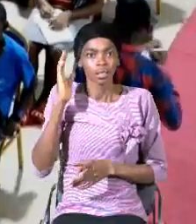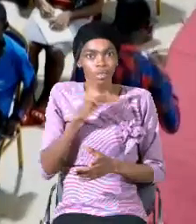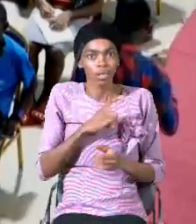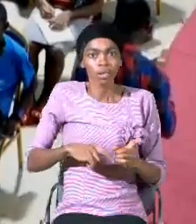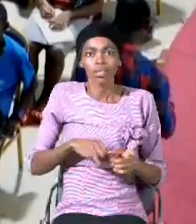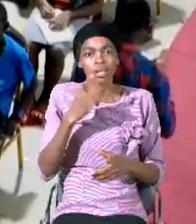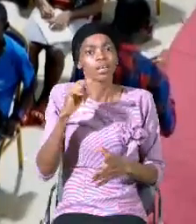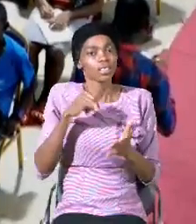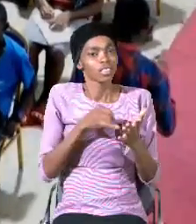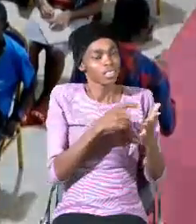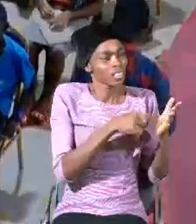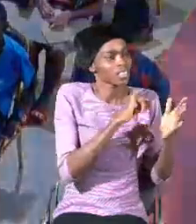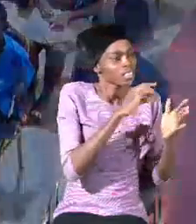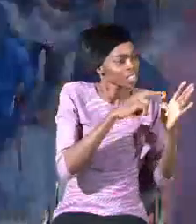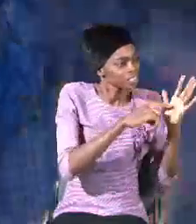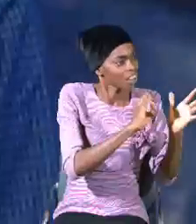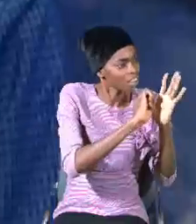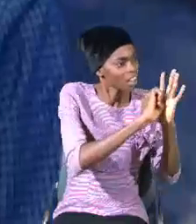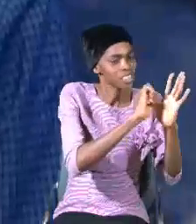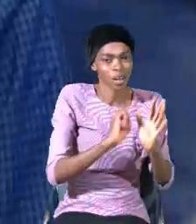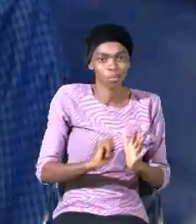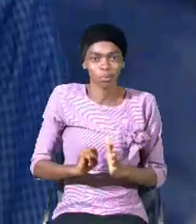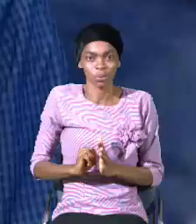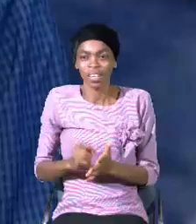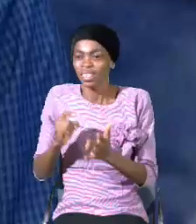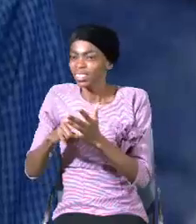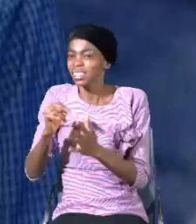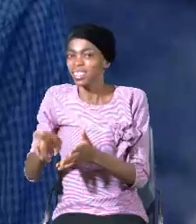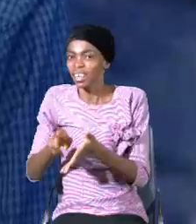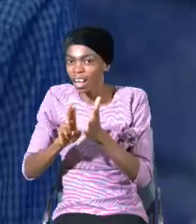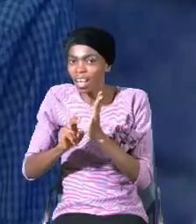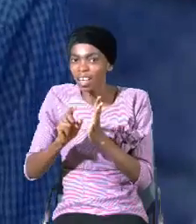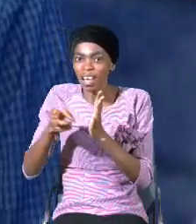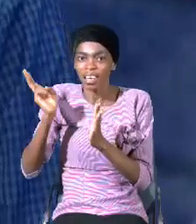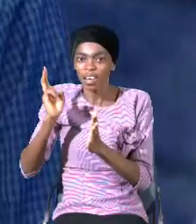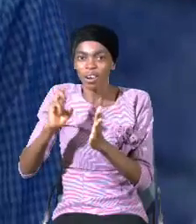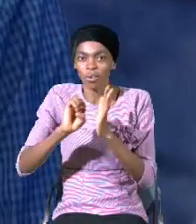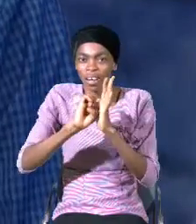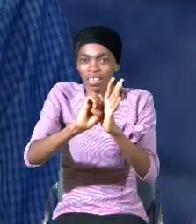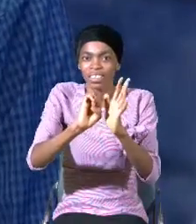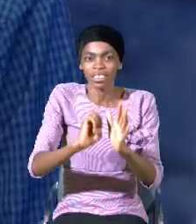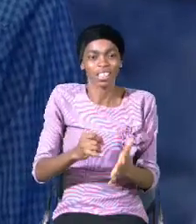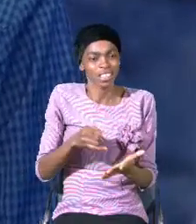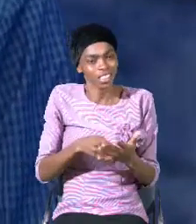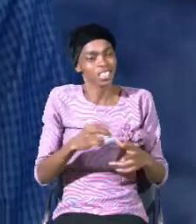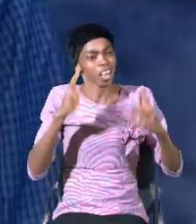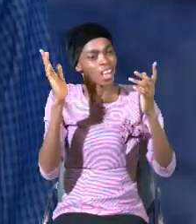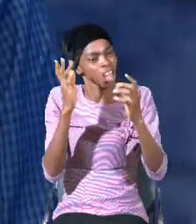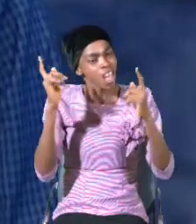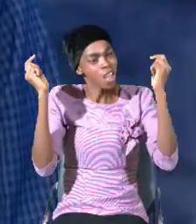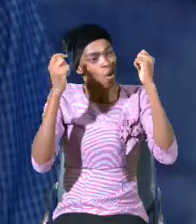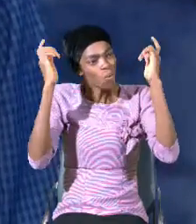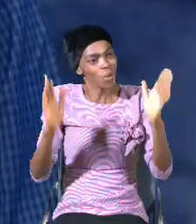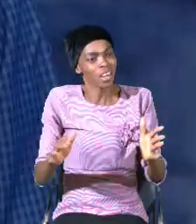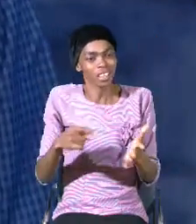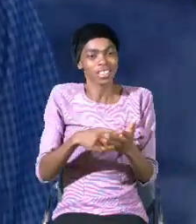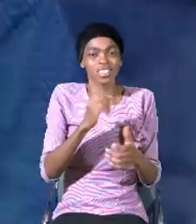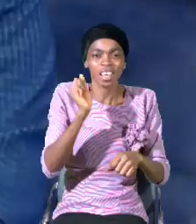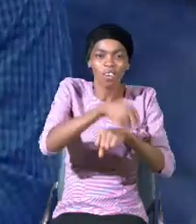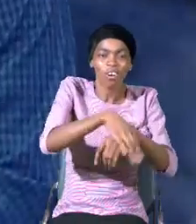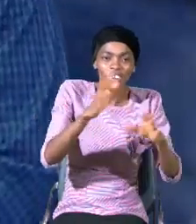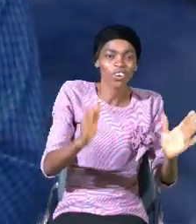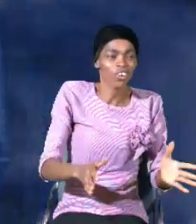model. Follow after his life. That's a hero. Follow after his life. That's a champion. Follow after his life. That's a conqueror. Follow